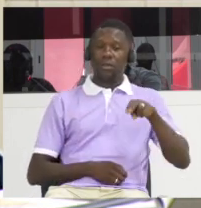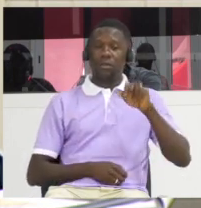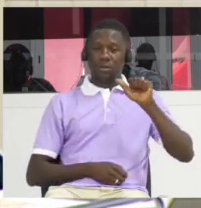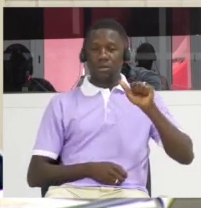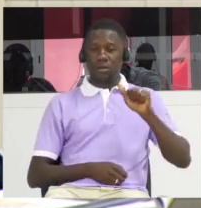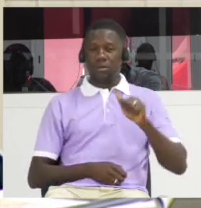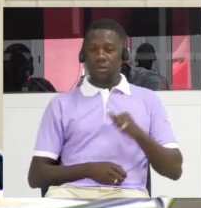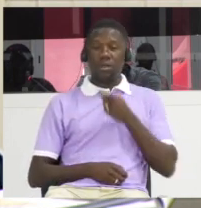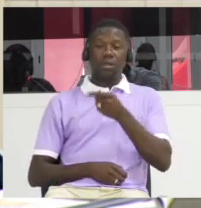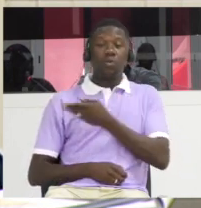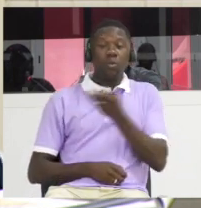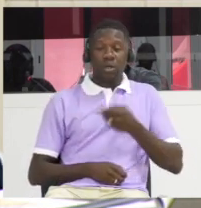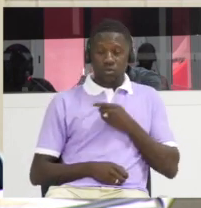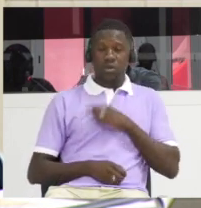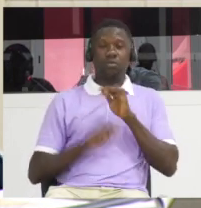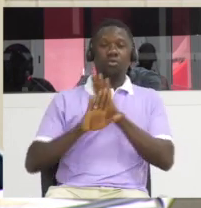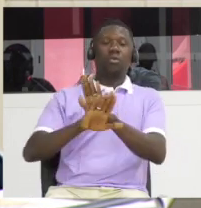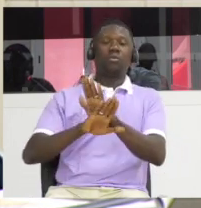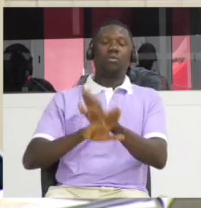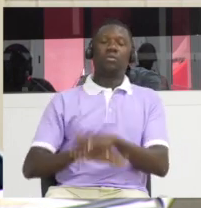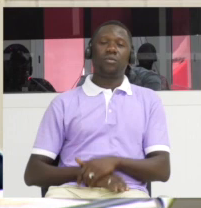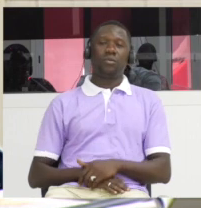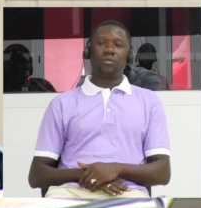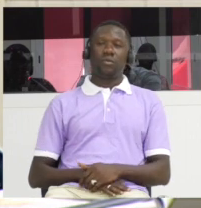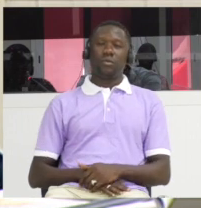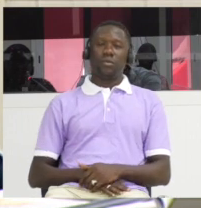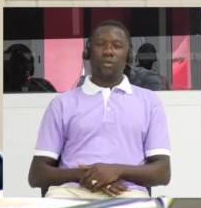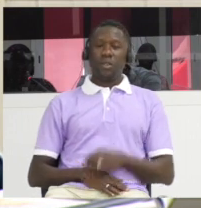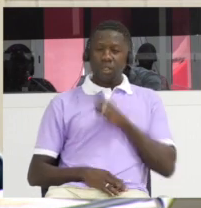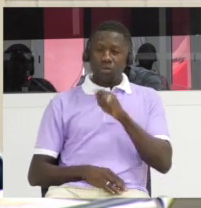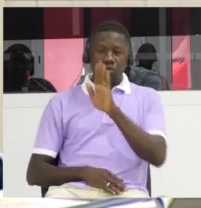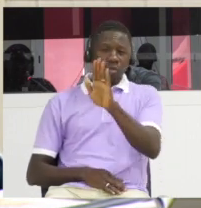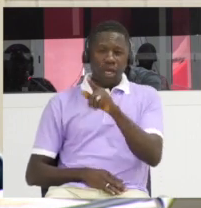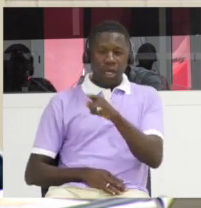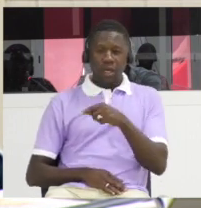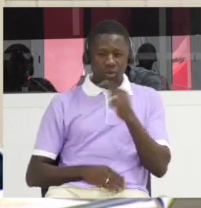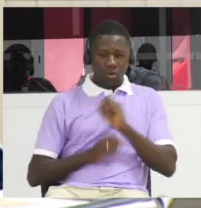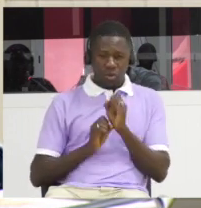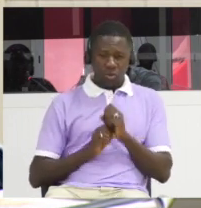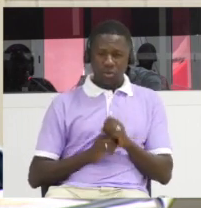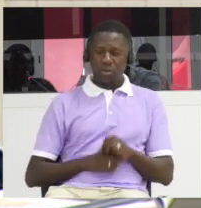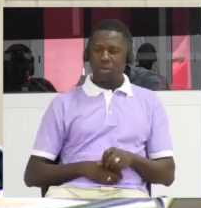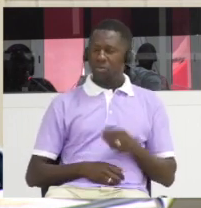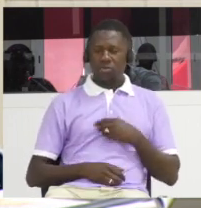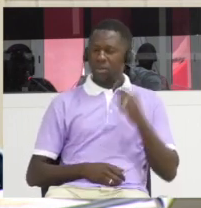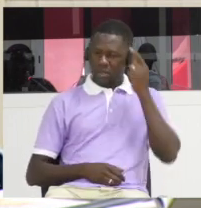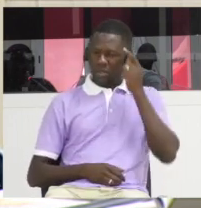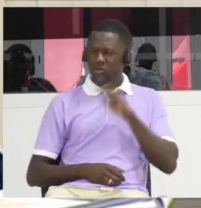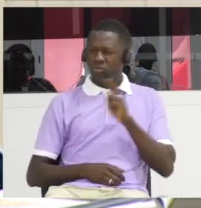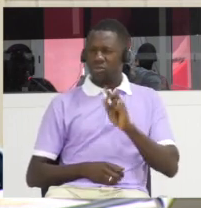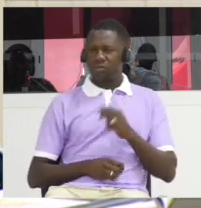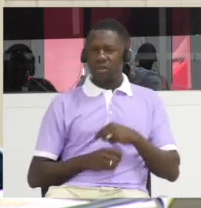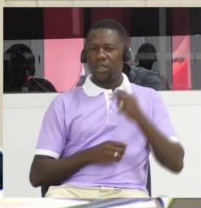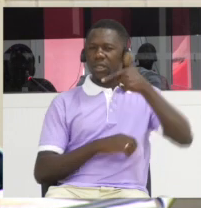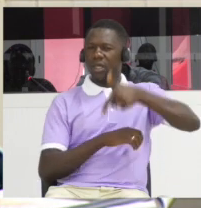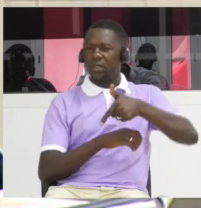GNA, and that's where it should have stopped. Did stop there at all? No, I think some of the Nigerian